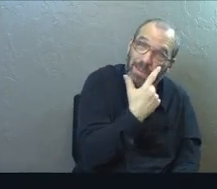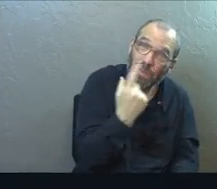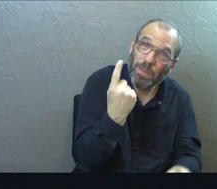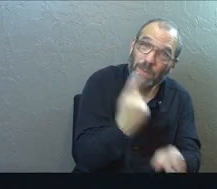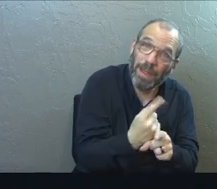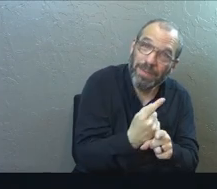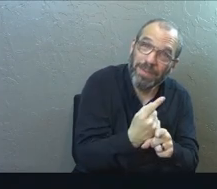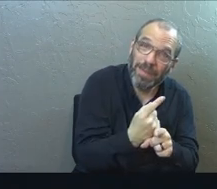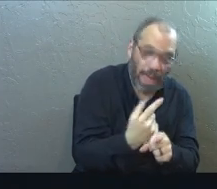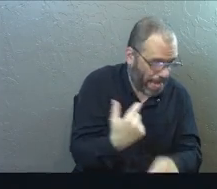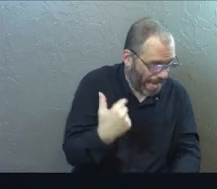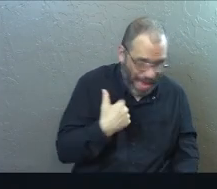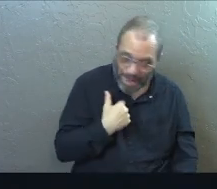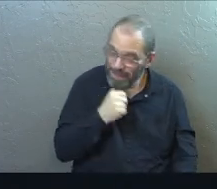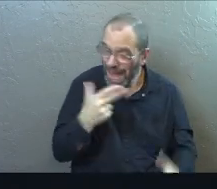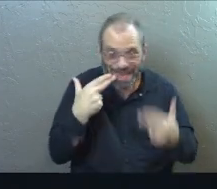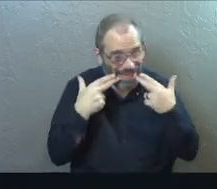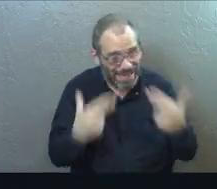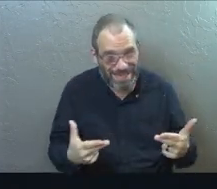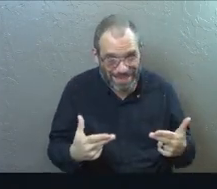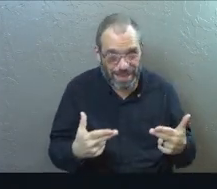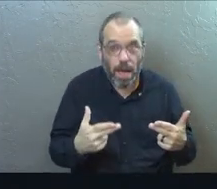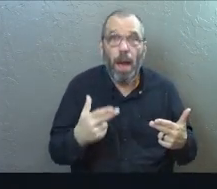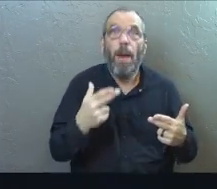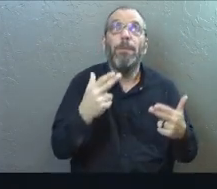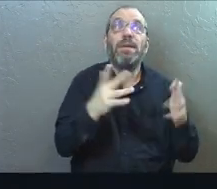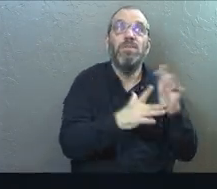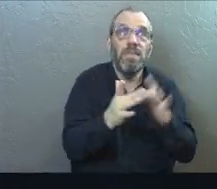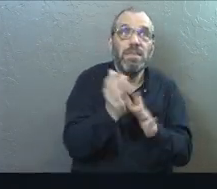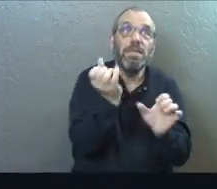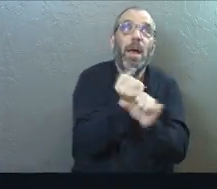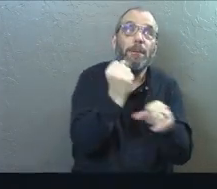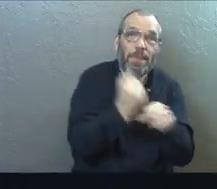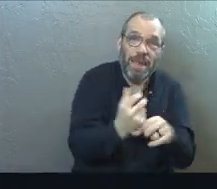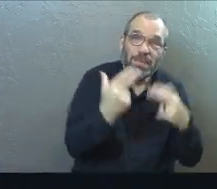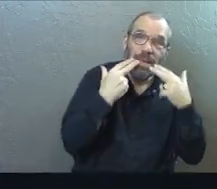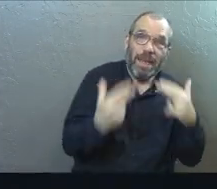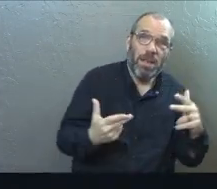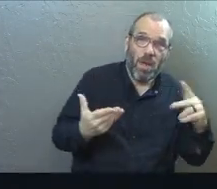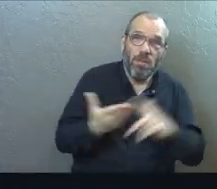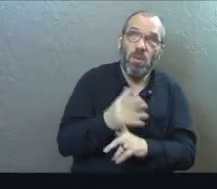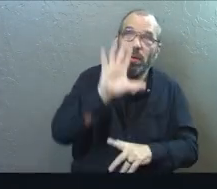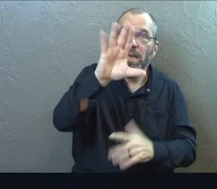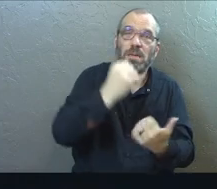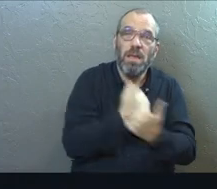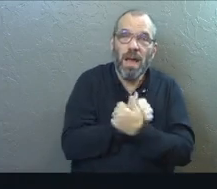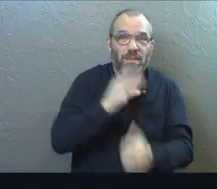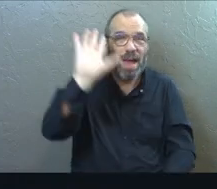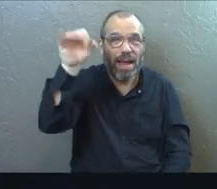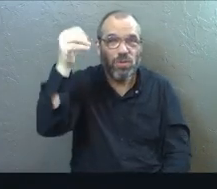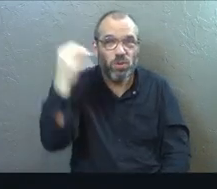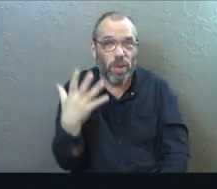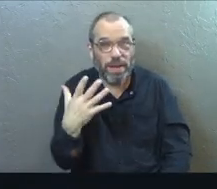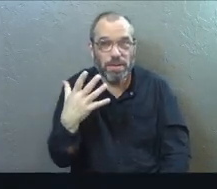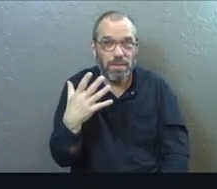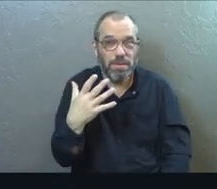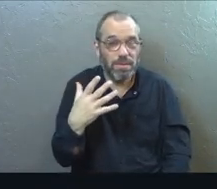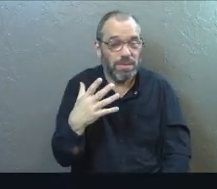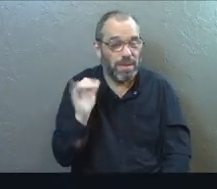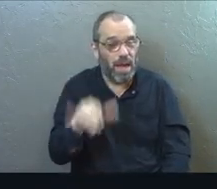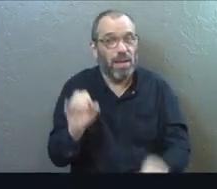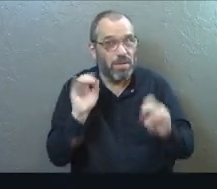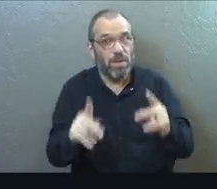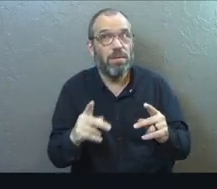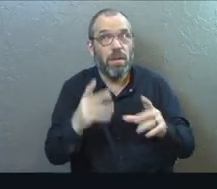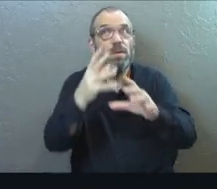Amen. Right? I am not innocent, but Jesus has made me so simply through his love and grace for me. And it's an opportunity